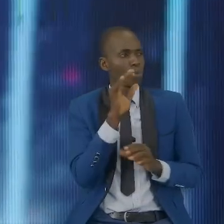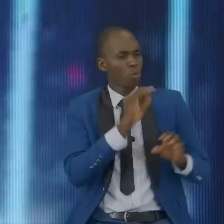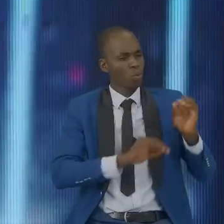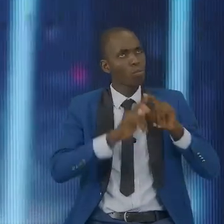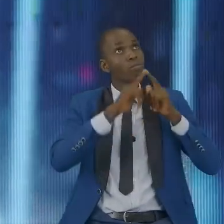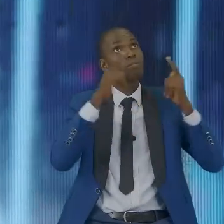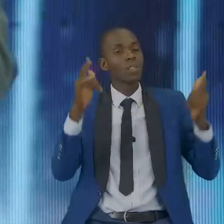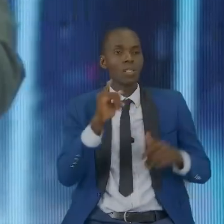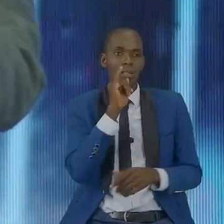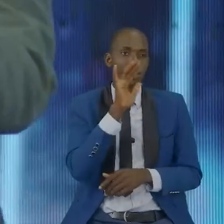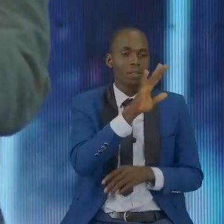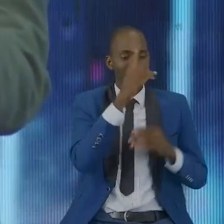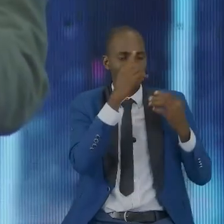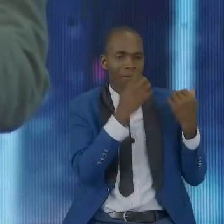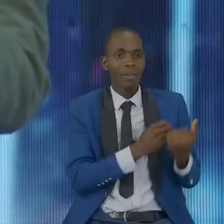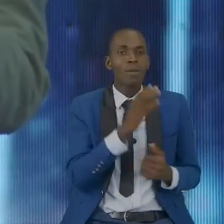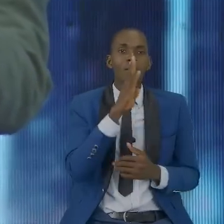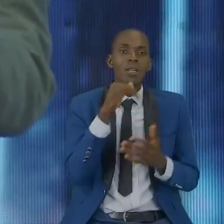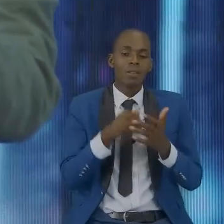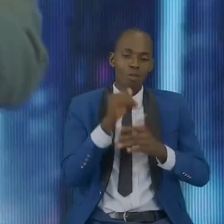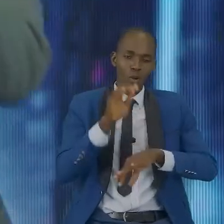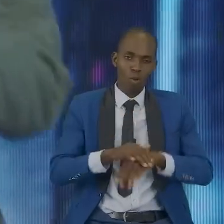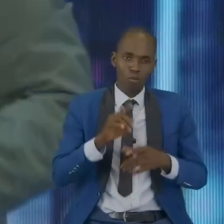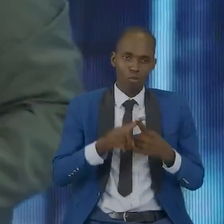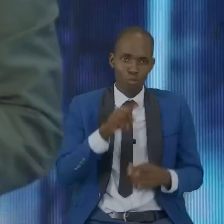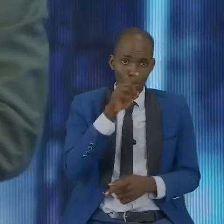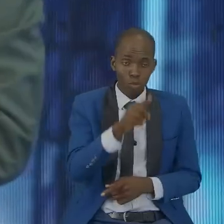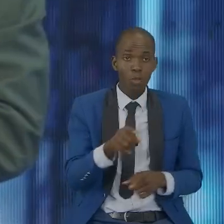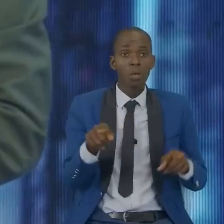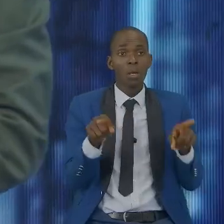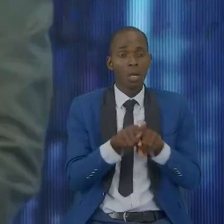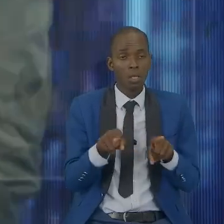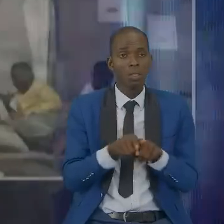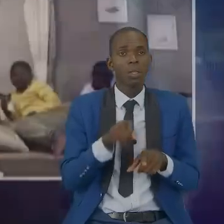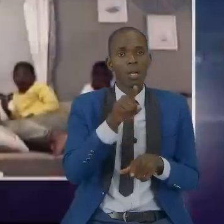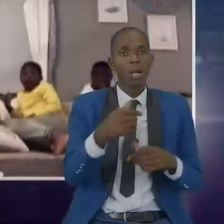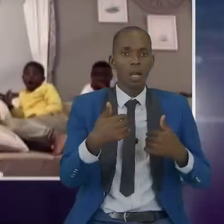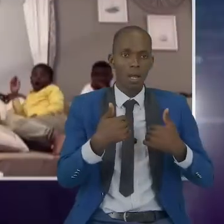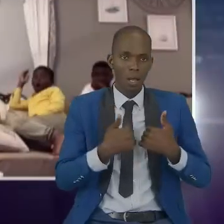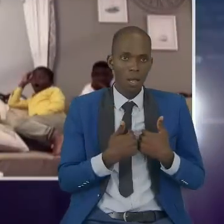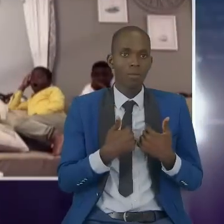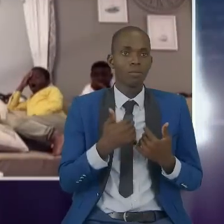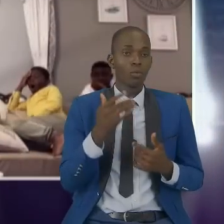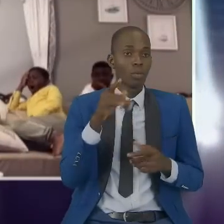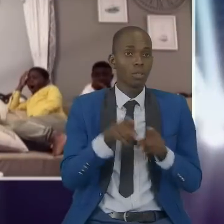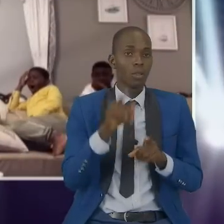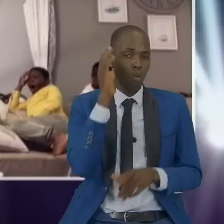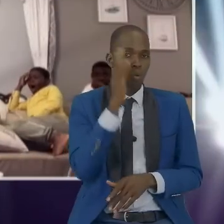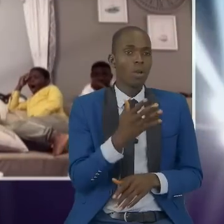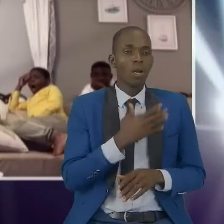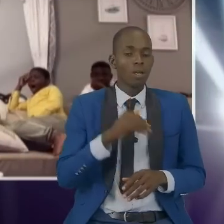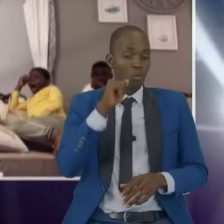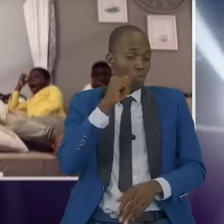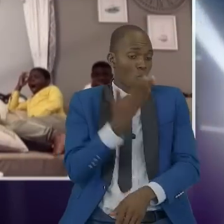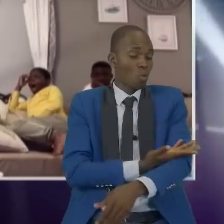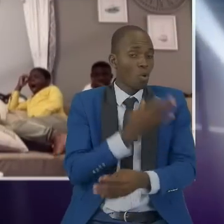is thy faith. Be it unto thee even as thou wilt. And her daughter was made